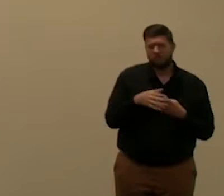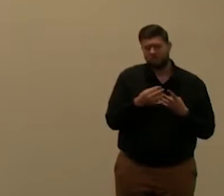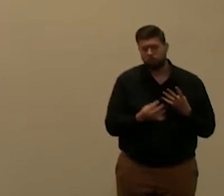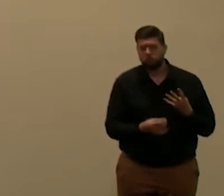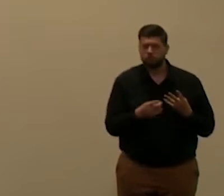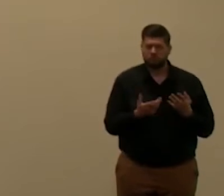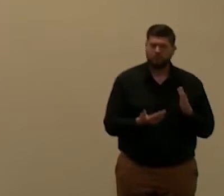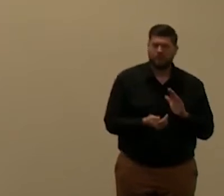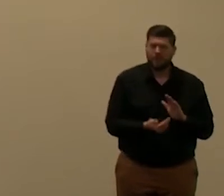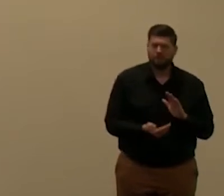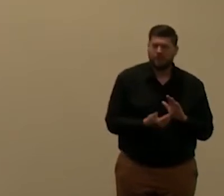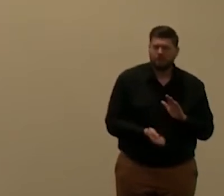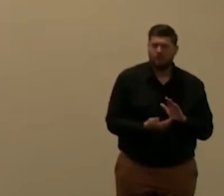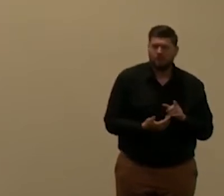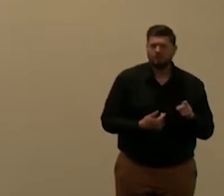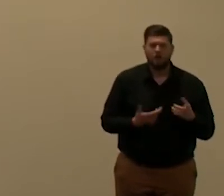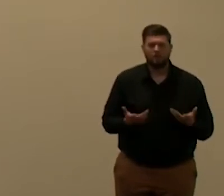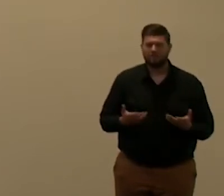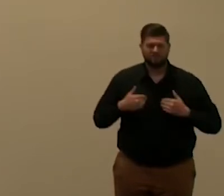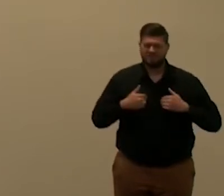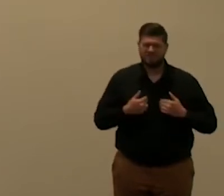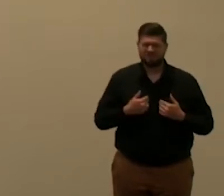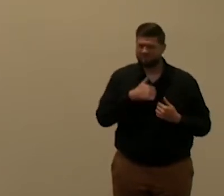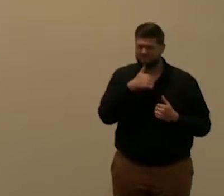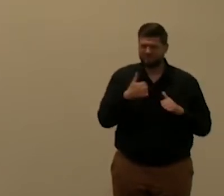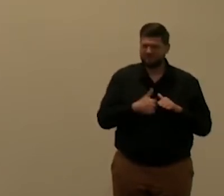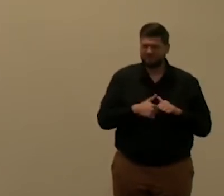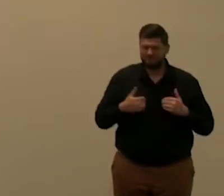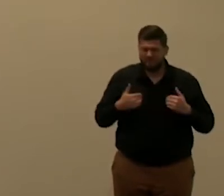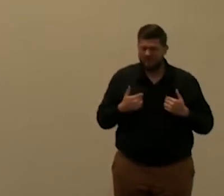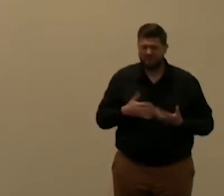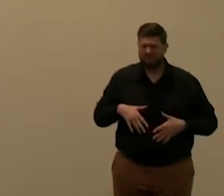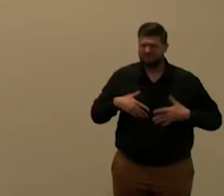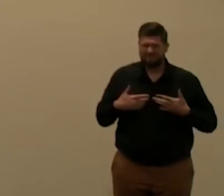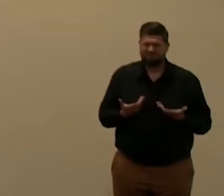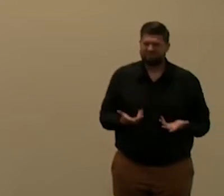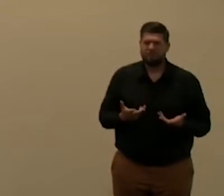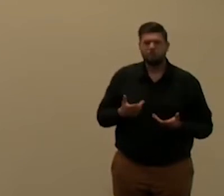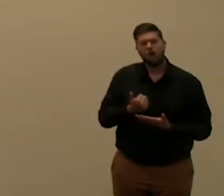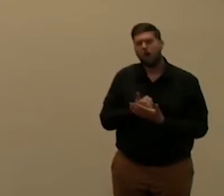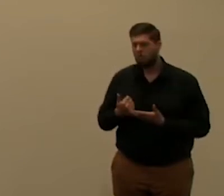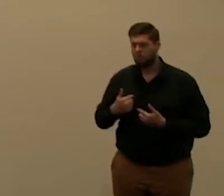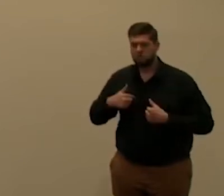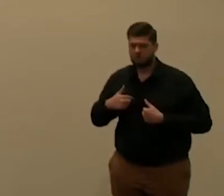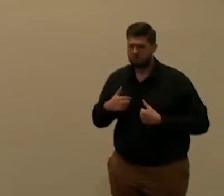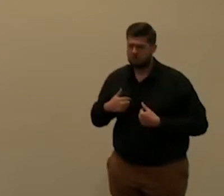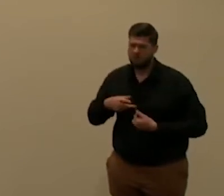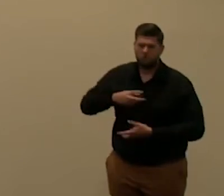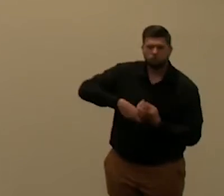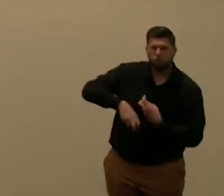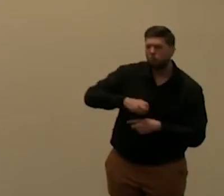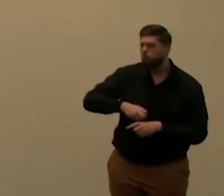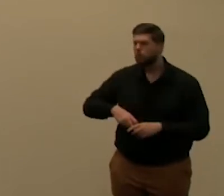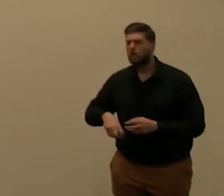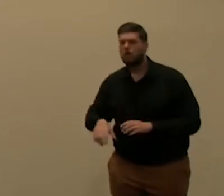me, it just doesn't work that way. I'm always someone that walks around in meetings and draws